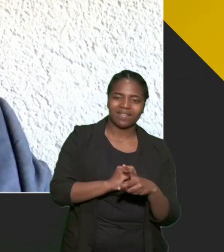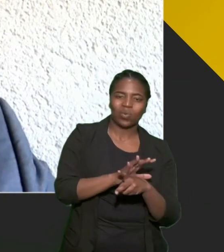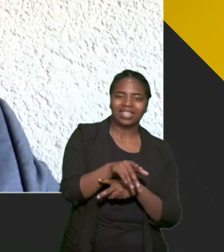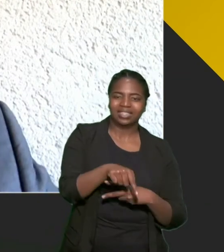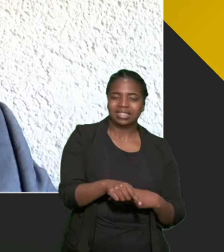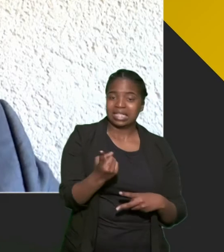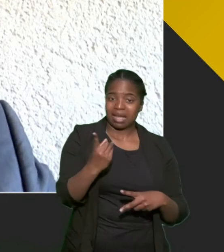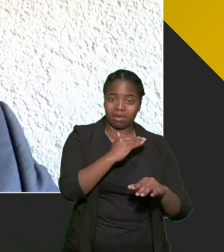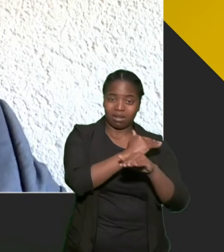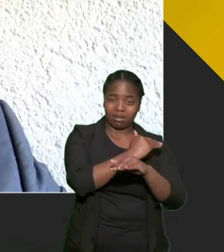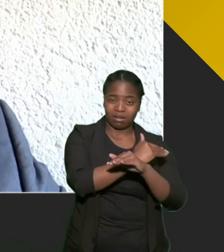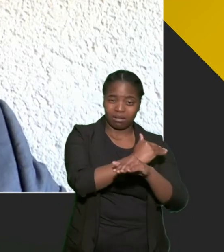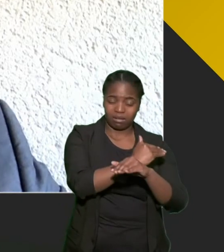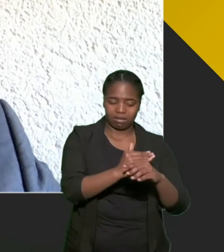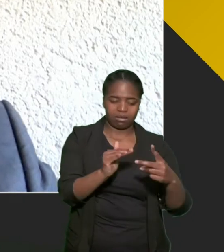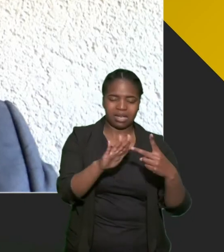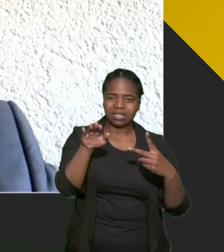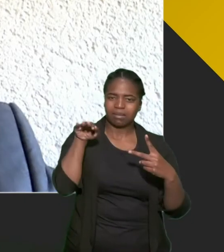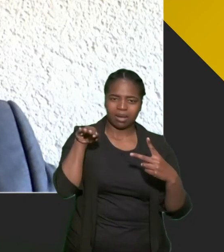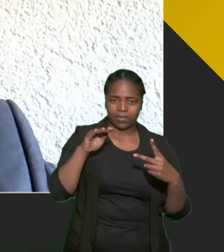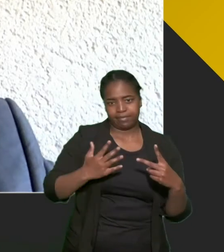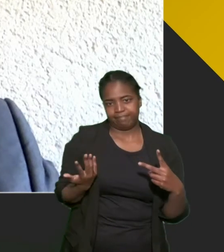efana neZambia neZimbabwe.